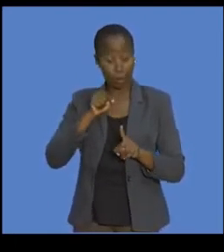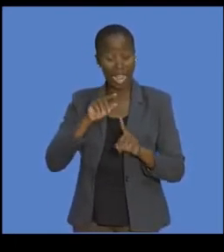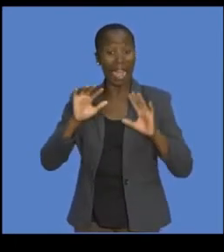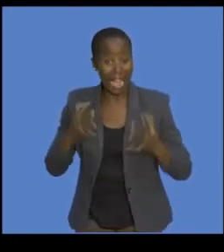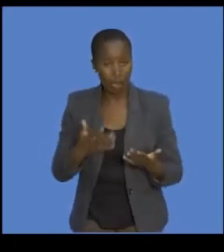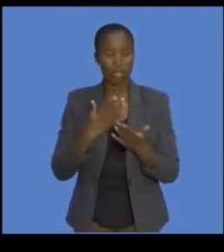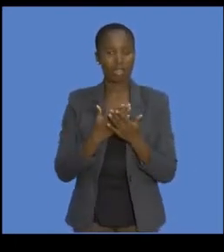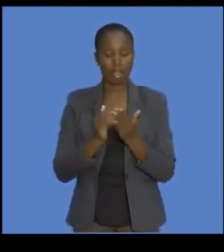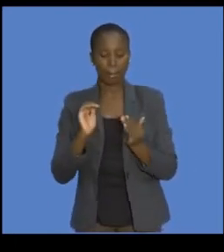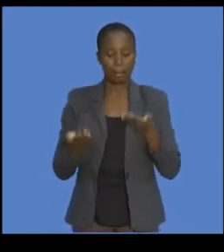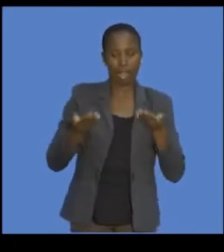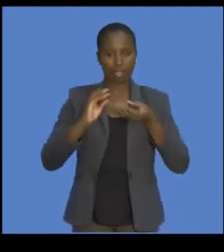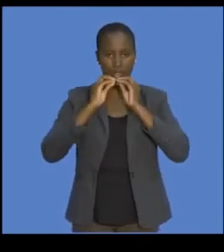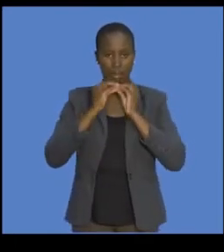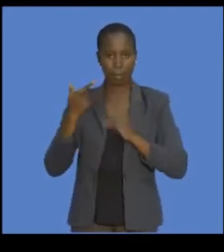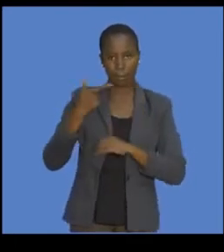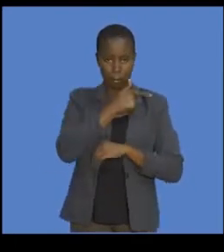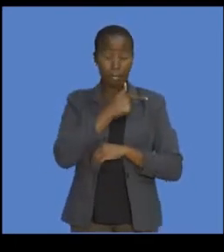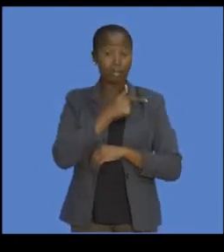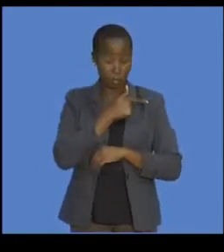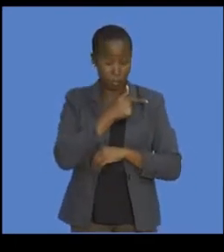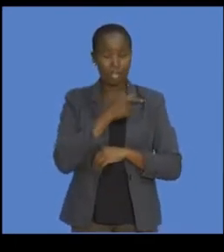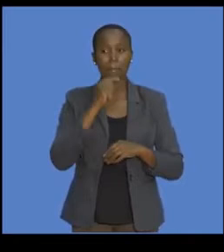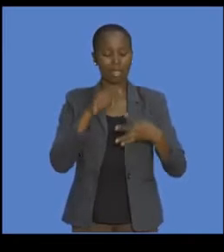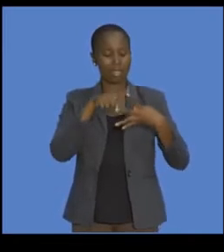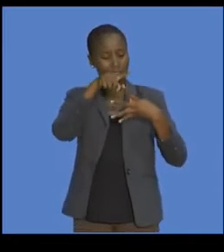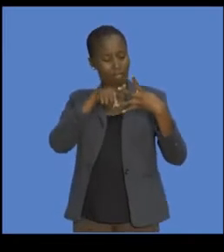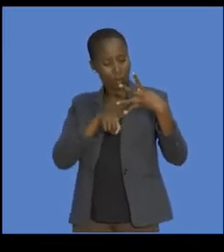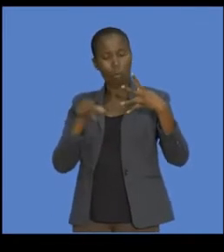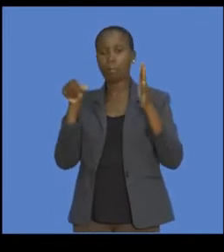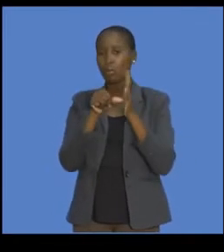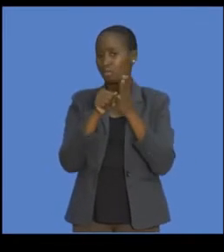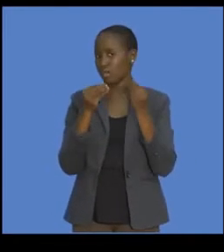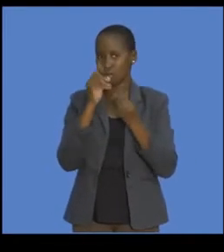4 systems or components of homeostasis.